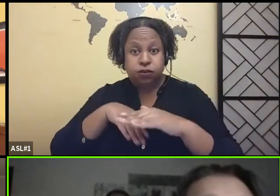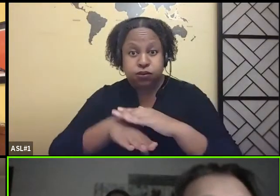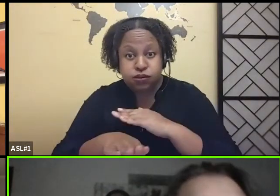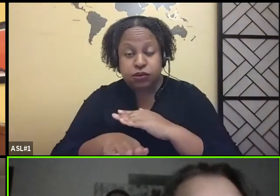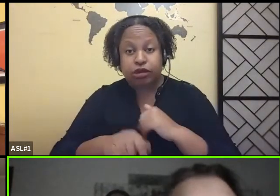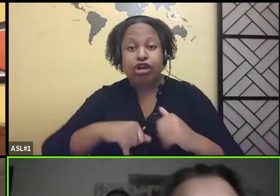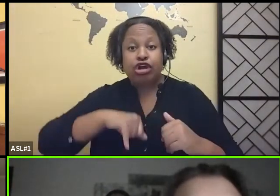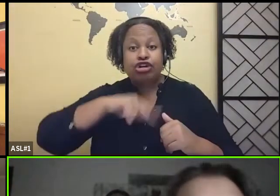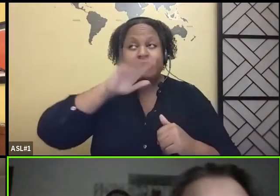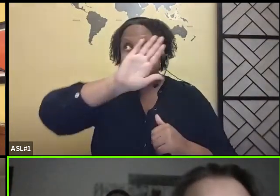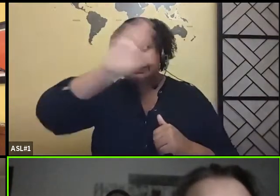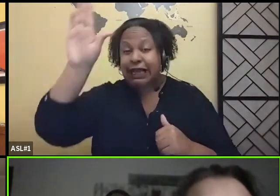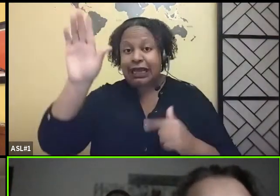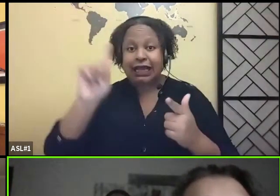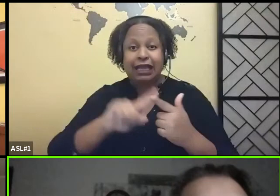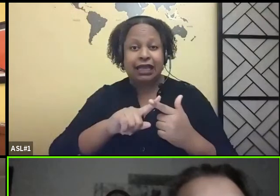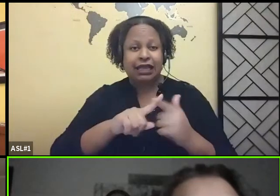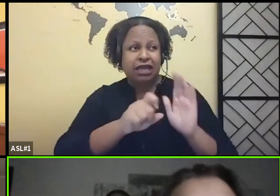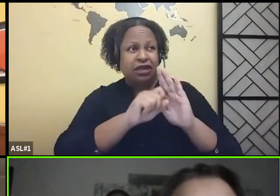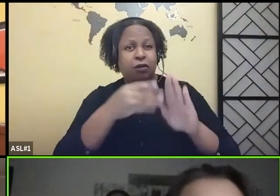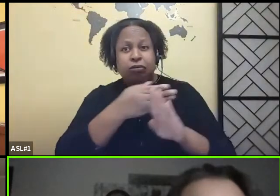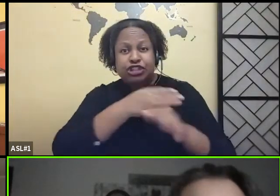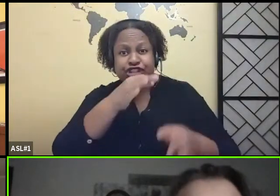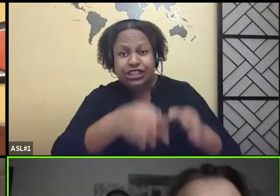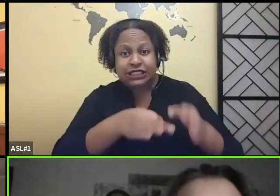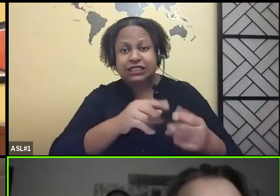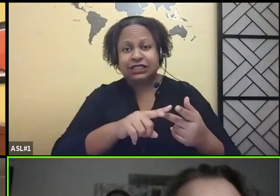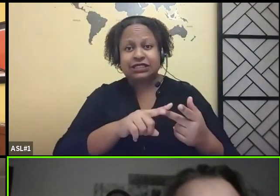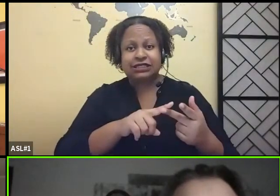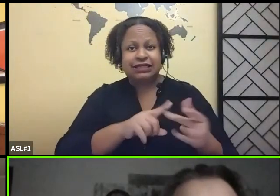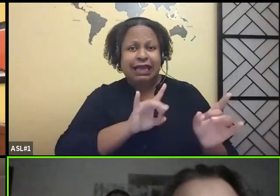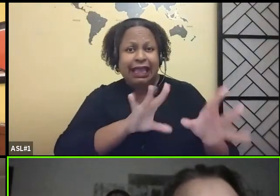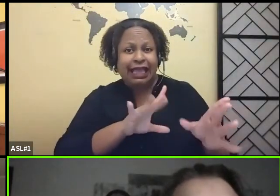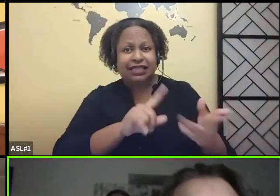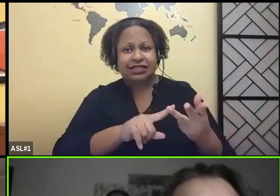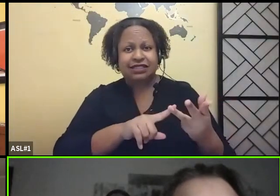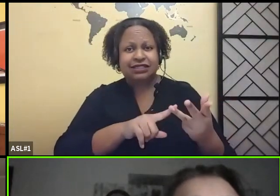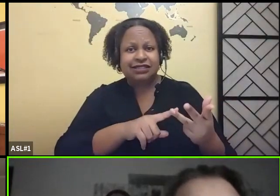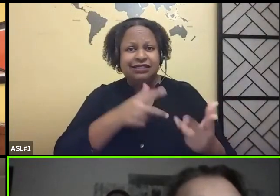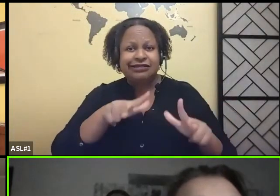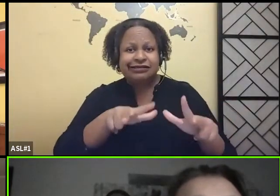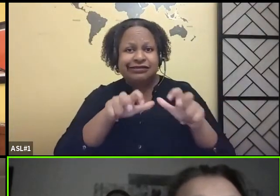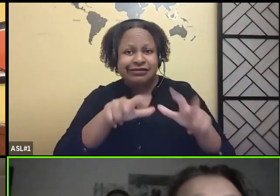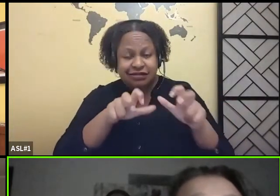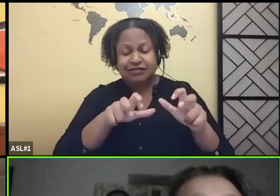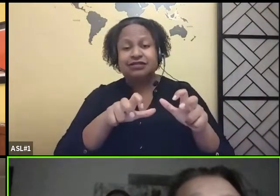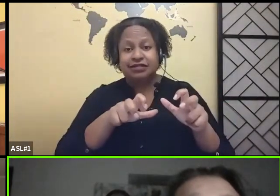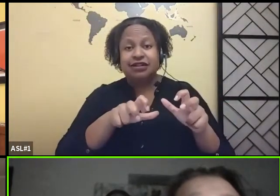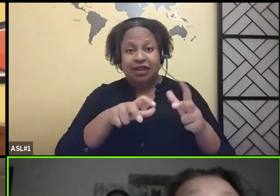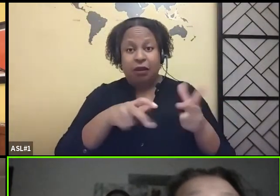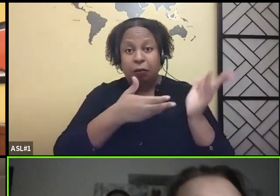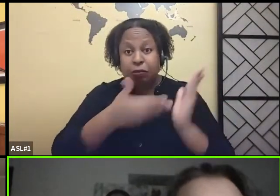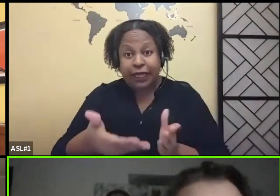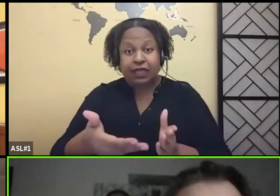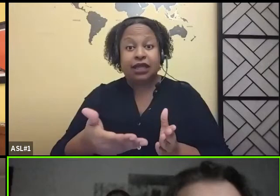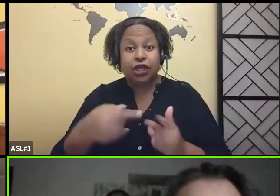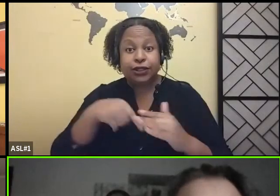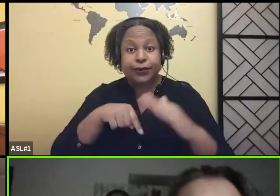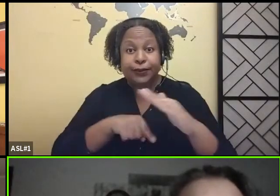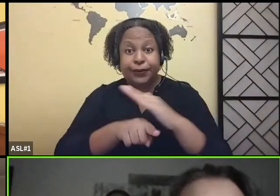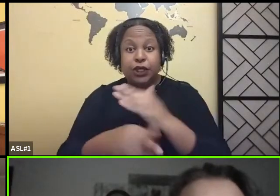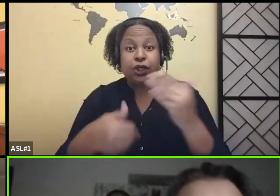prejudice, your avarice, your hatred, your data banks, you know, all of that. You want to bring that through the portal, or you want to walk through